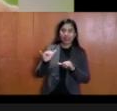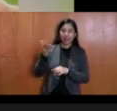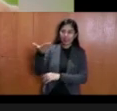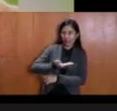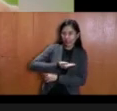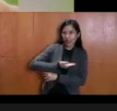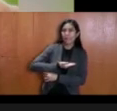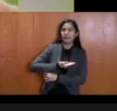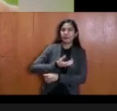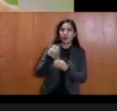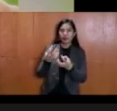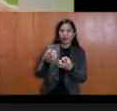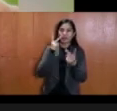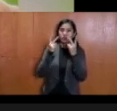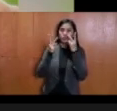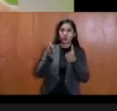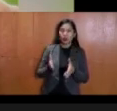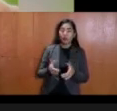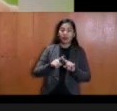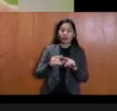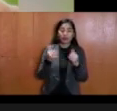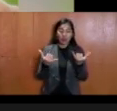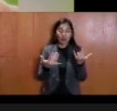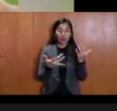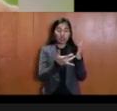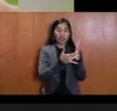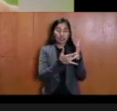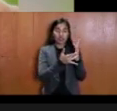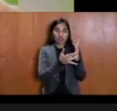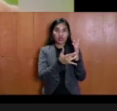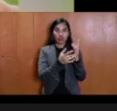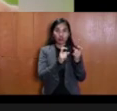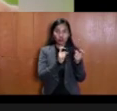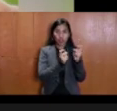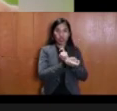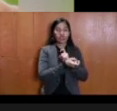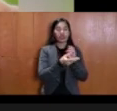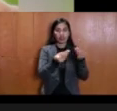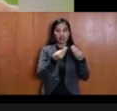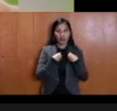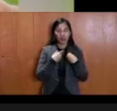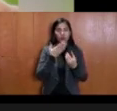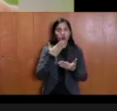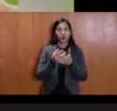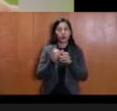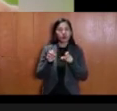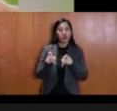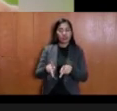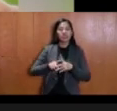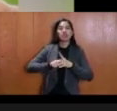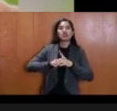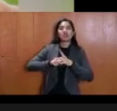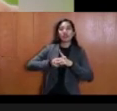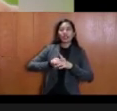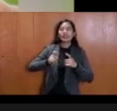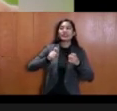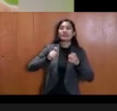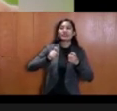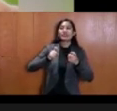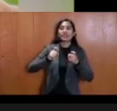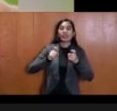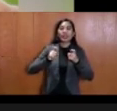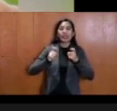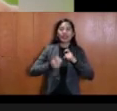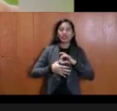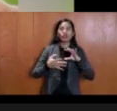the digital and the green transition provides us a very good opportunity to start changing the narrative of tourism